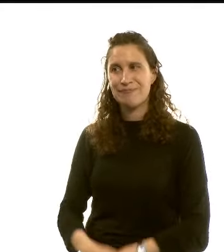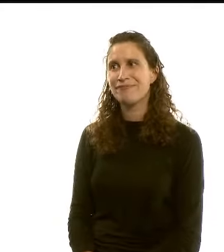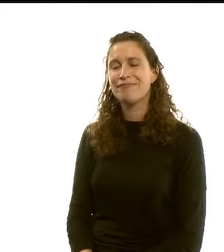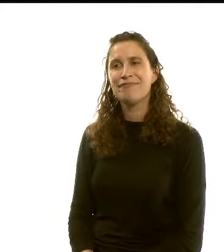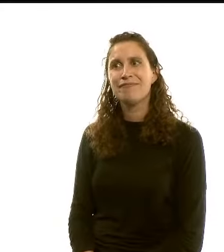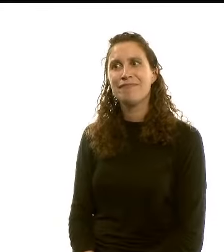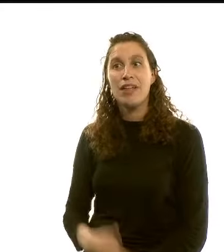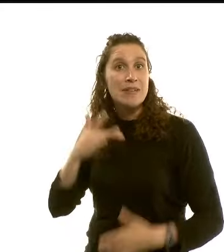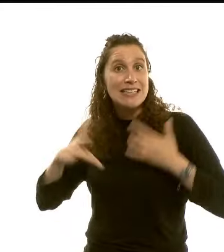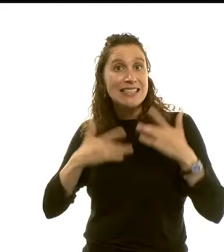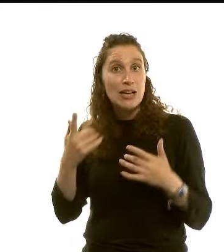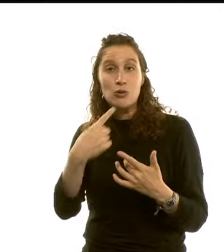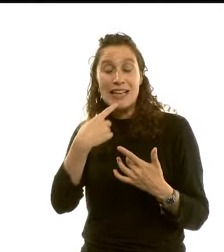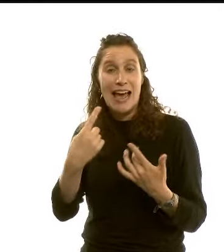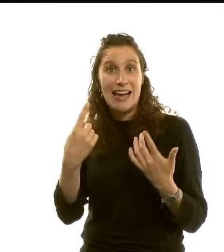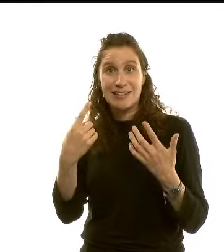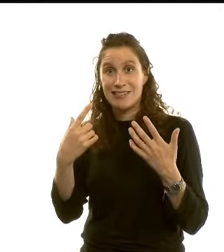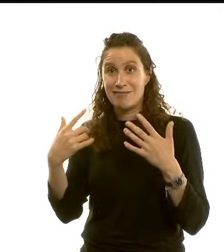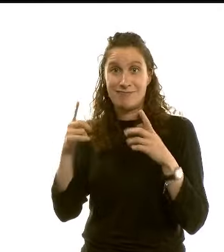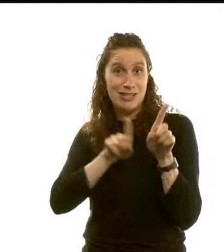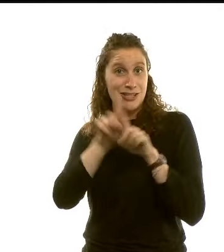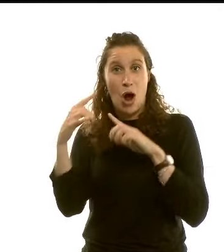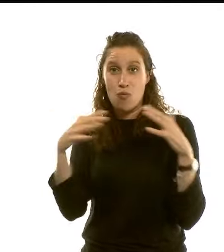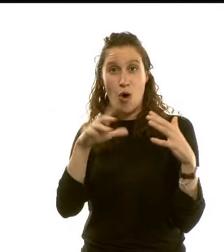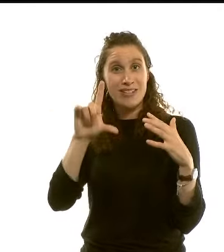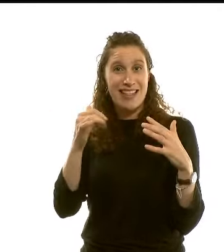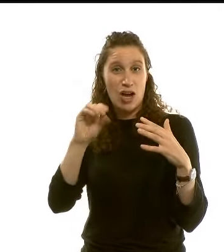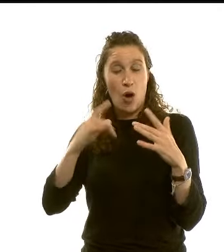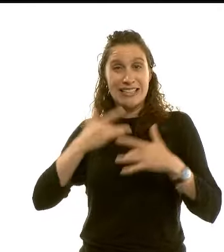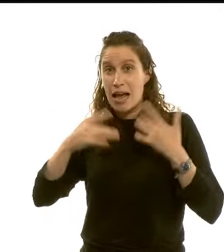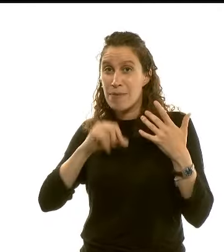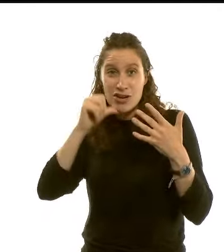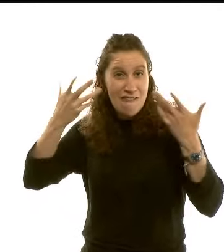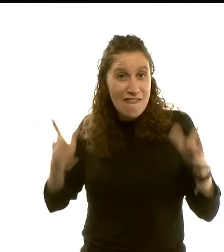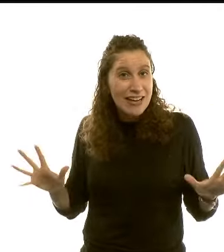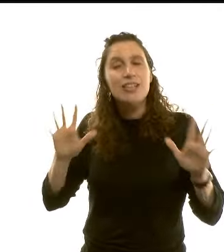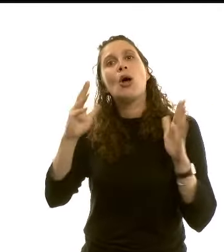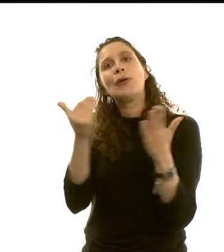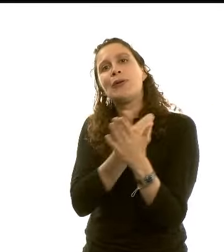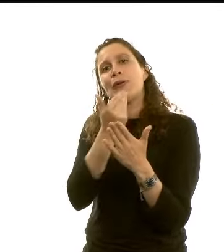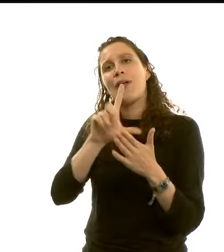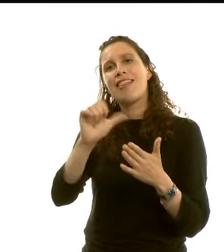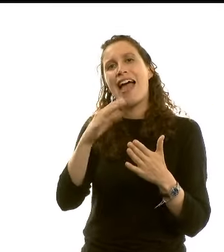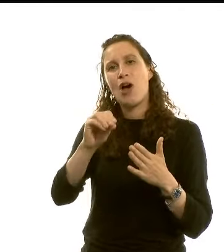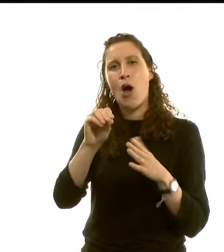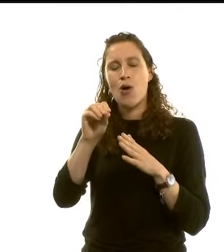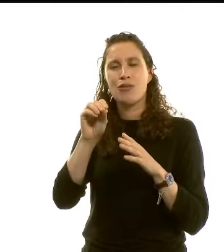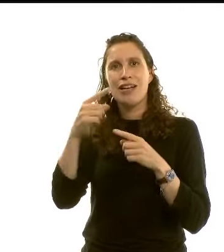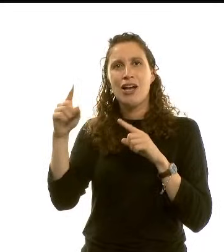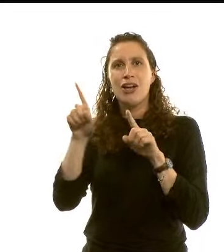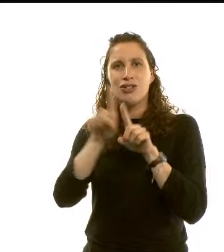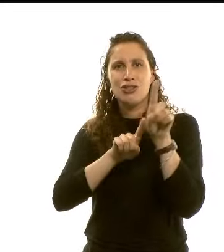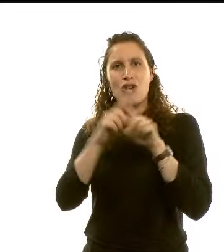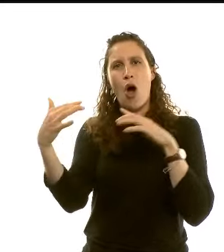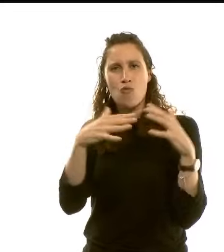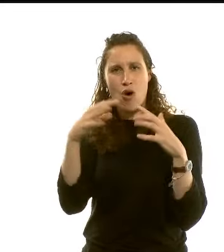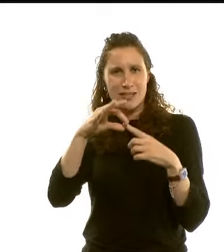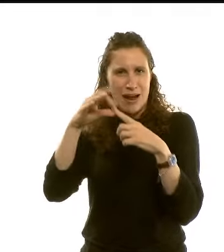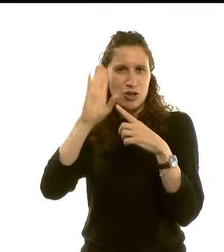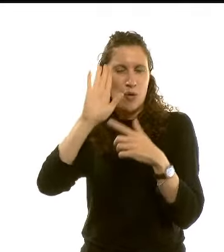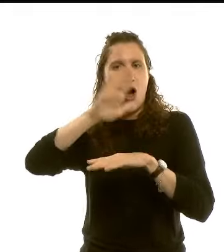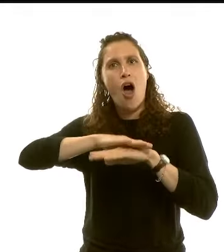say that the LEGO Star Wars excitement doesn't end there. There is a brand new LEGO Star Wars special heading to Disney+,